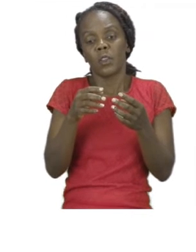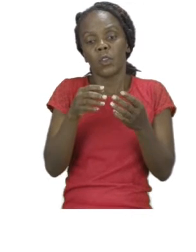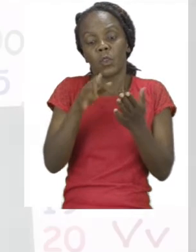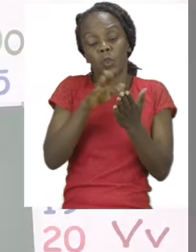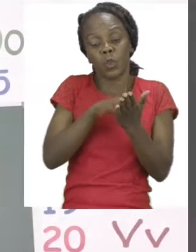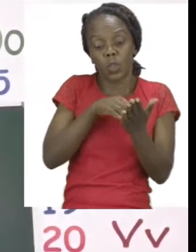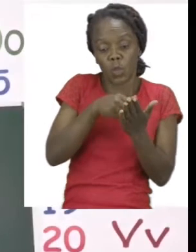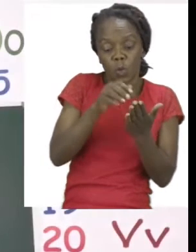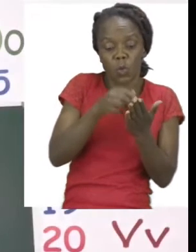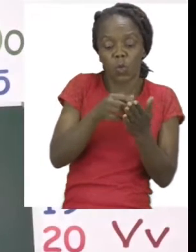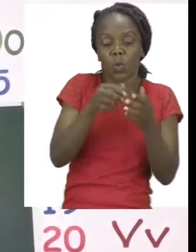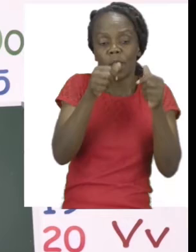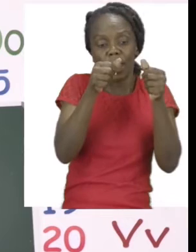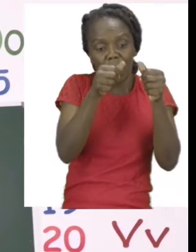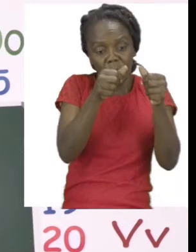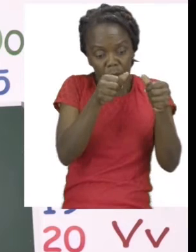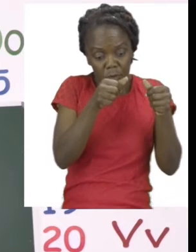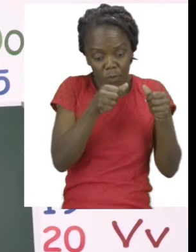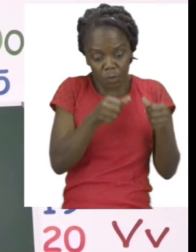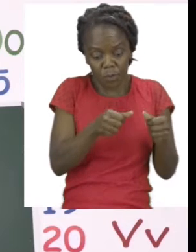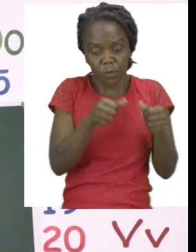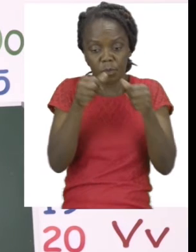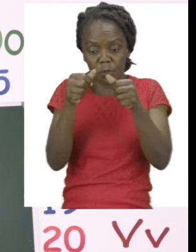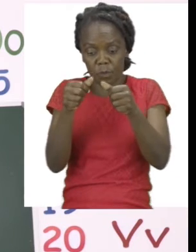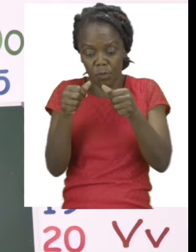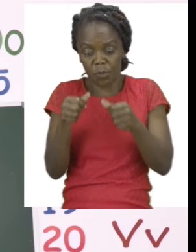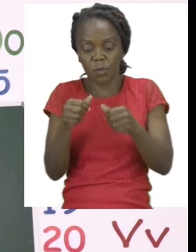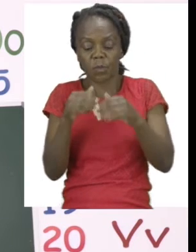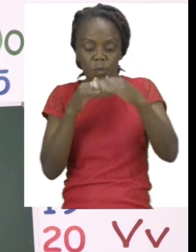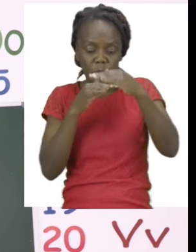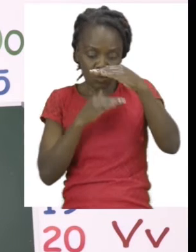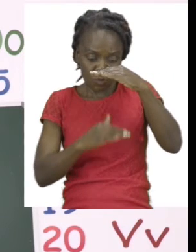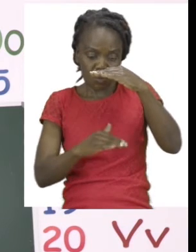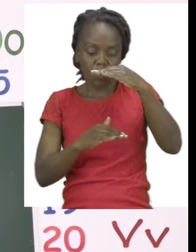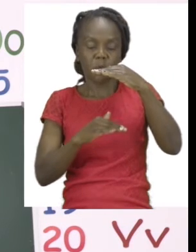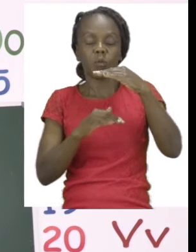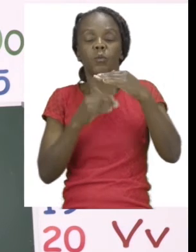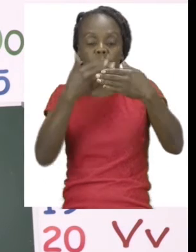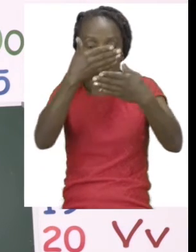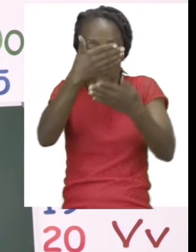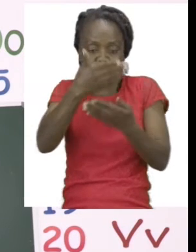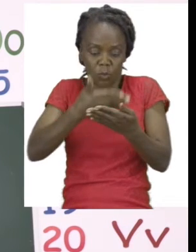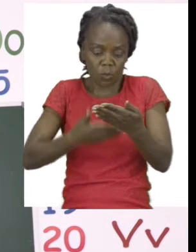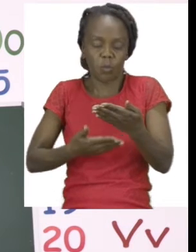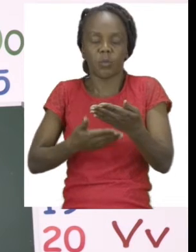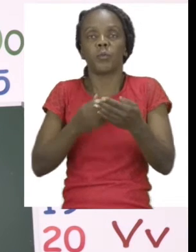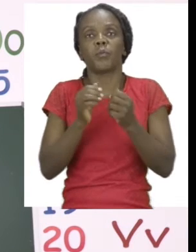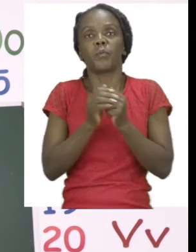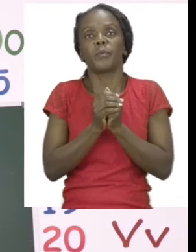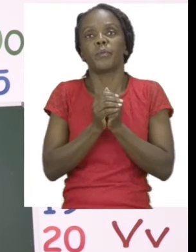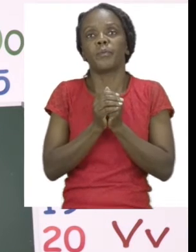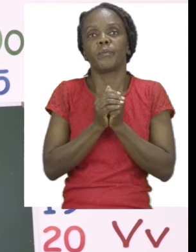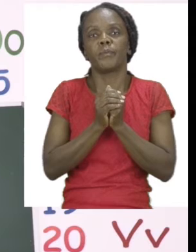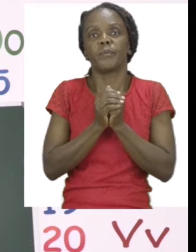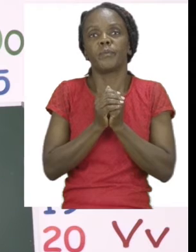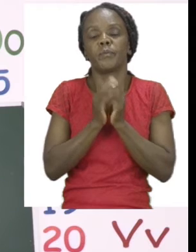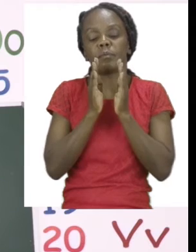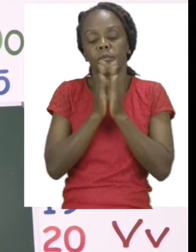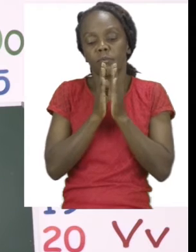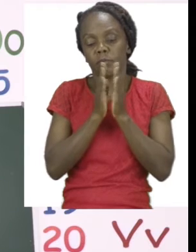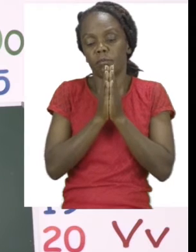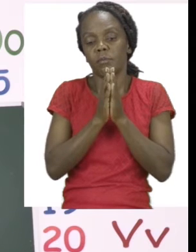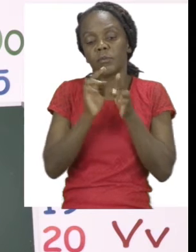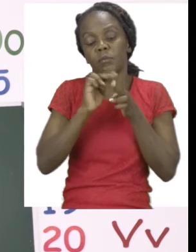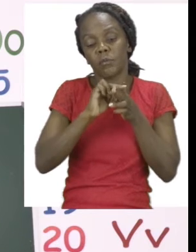very, very dangerous. So if you are going to use a pair of scissors, please make sure that there is an adult